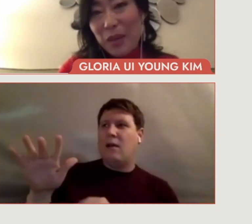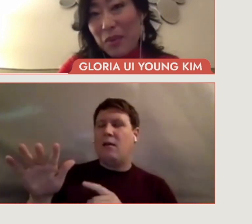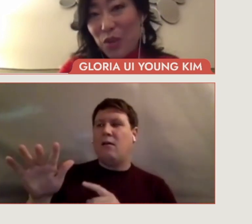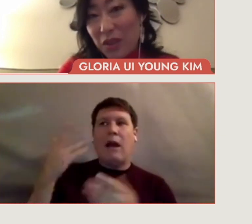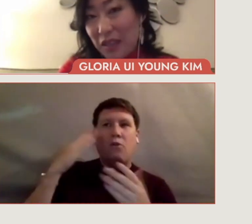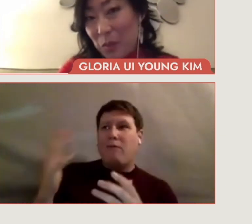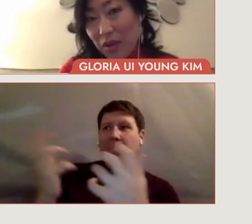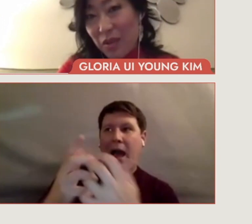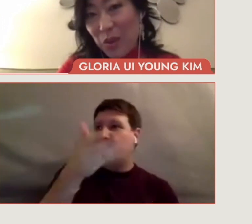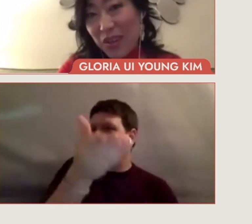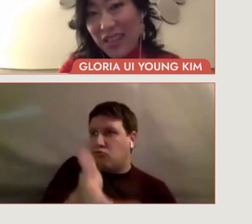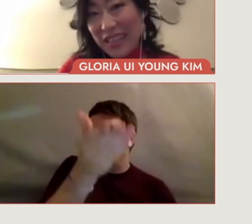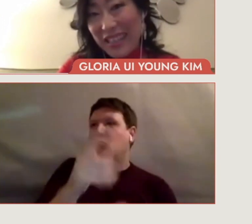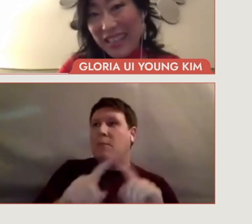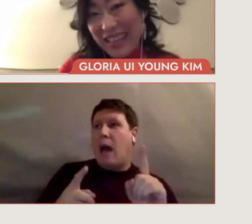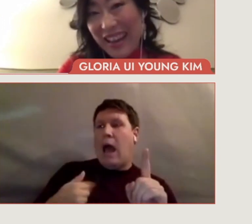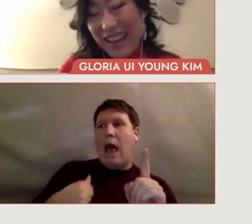anyways, Eponine, do you want to tell this part of the story?